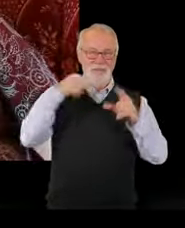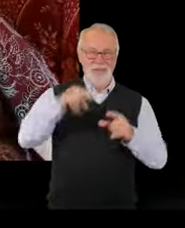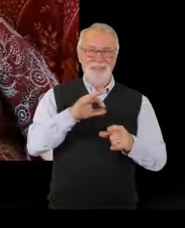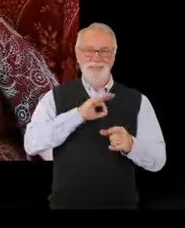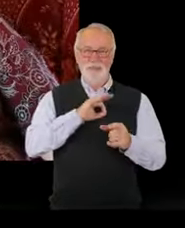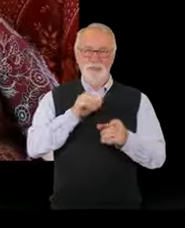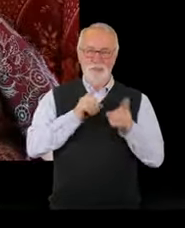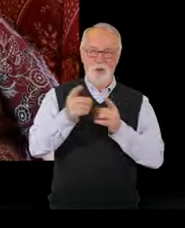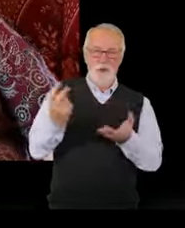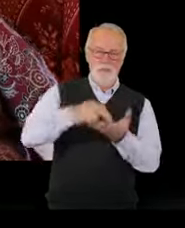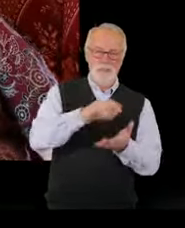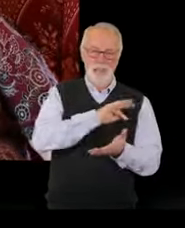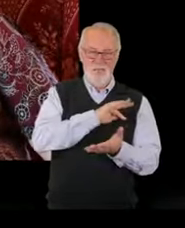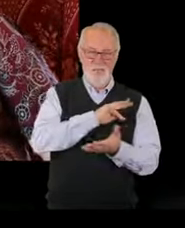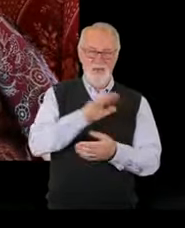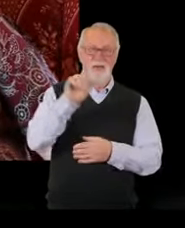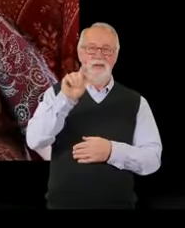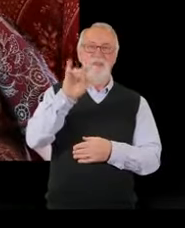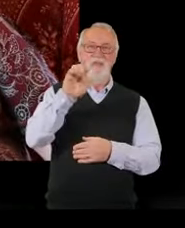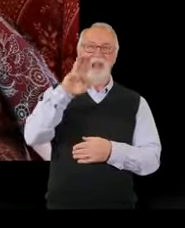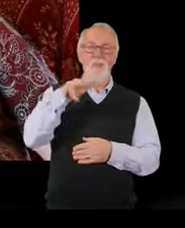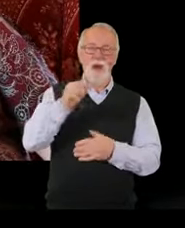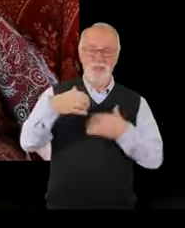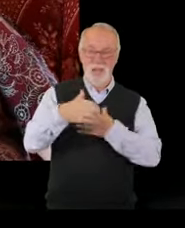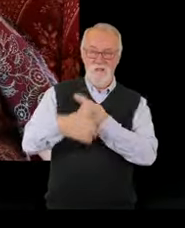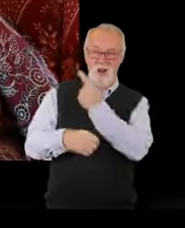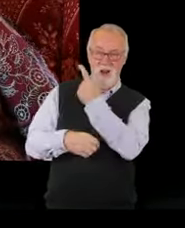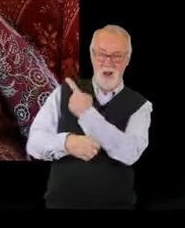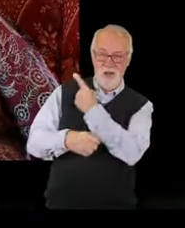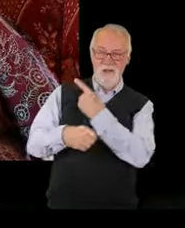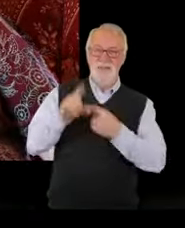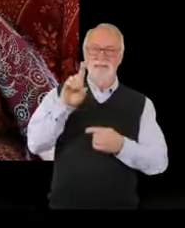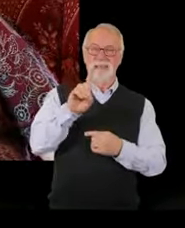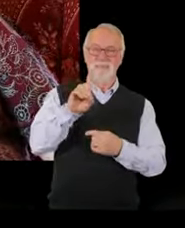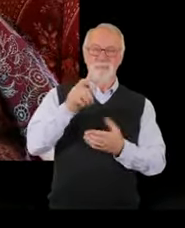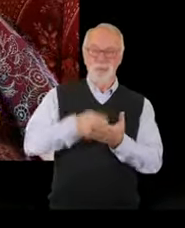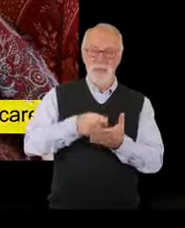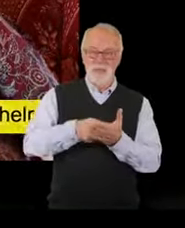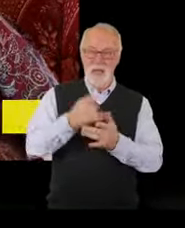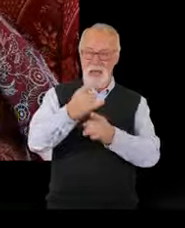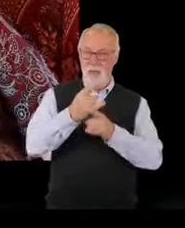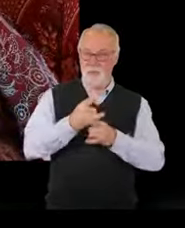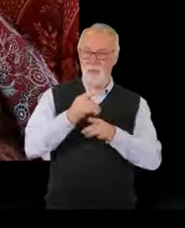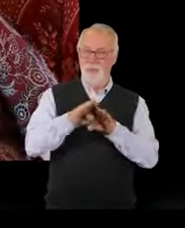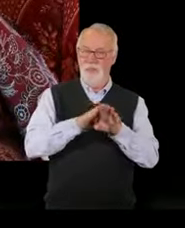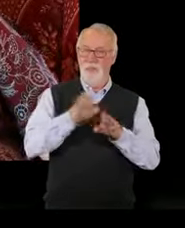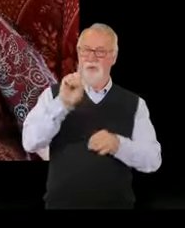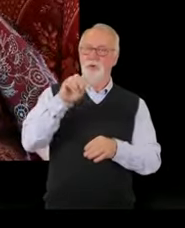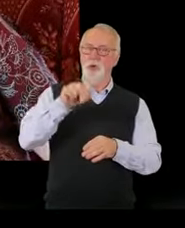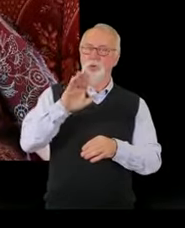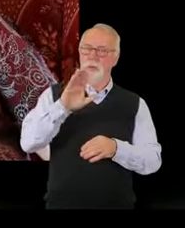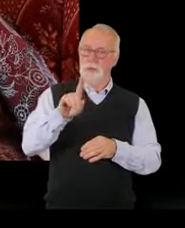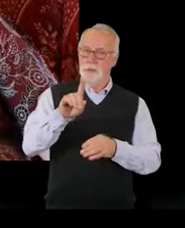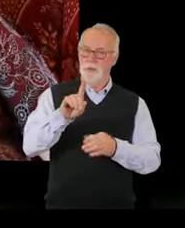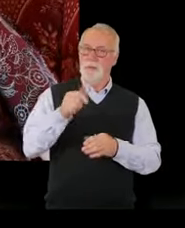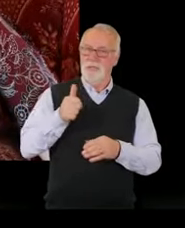myself. Direct payments helped me with Donald being able to live in his